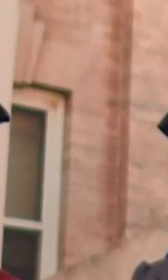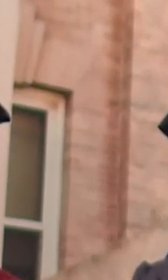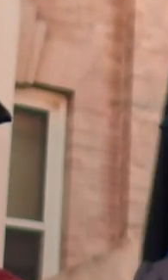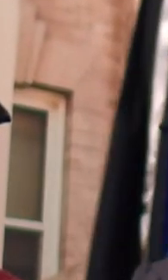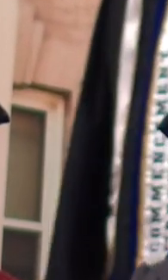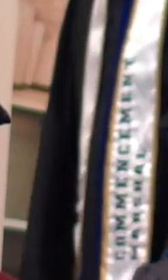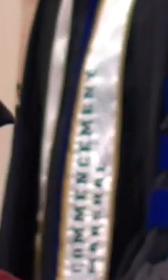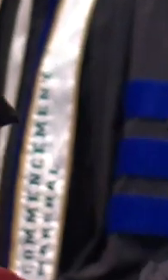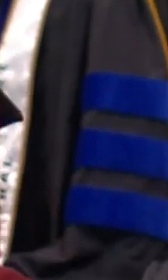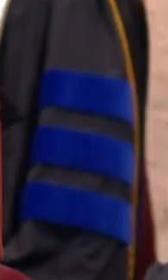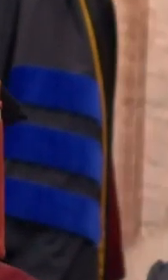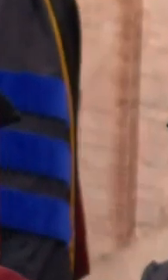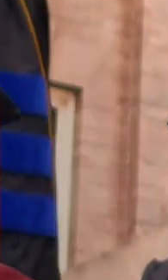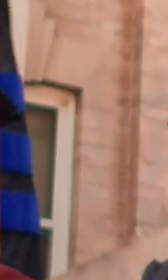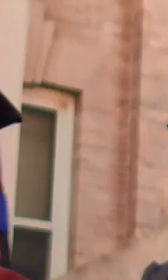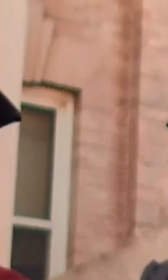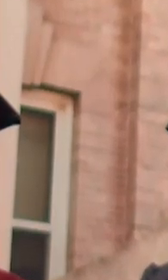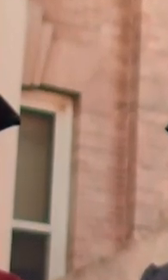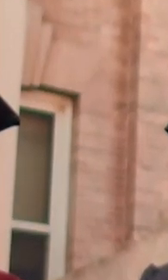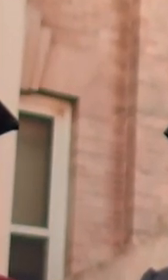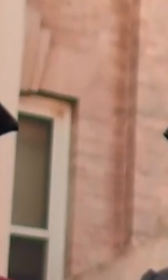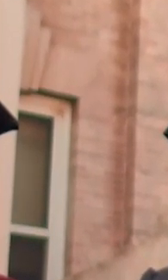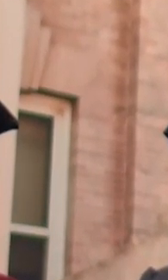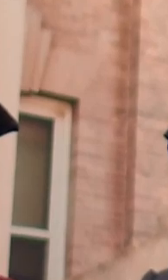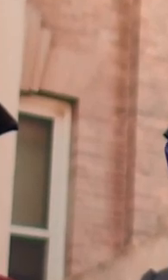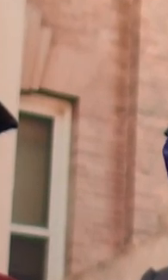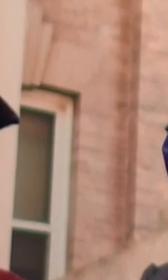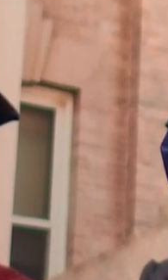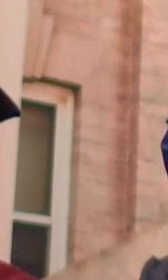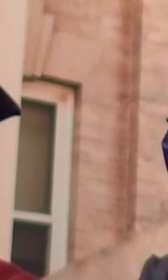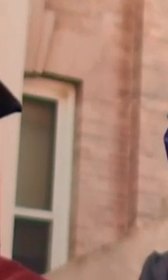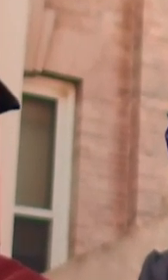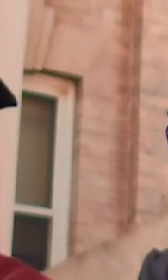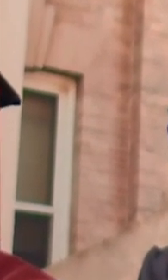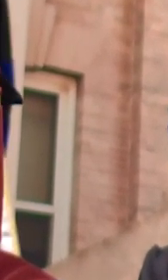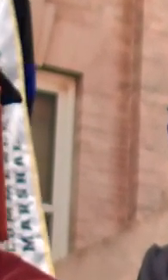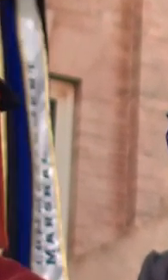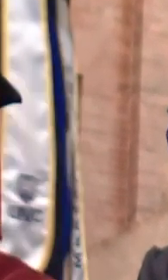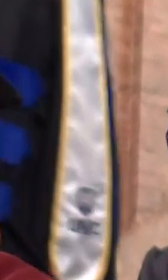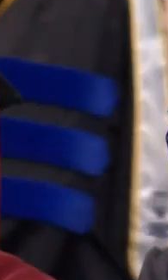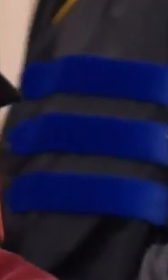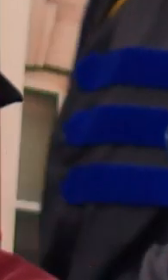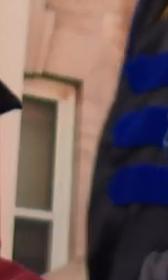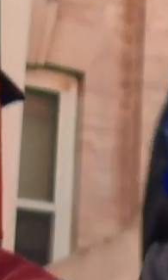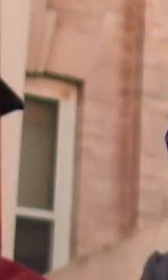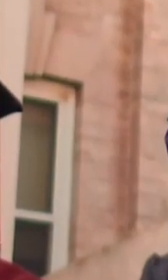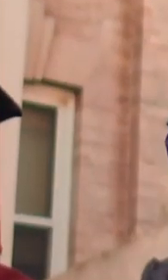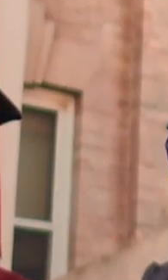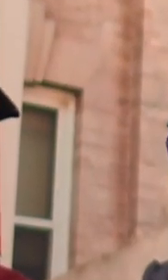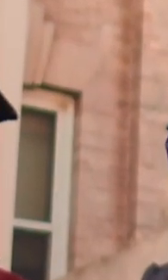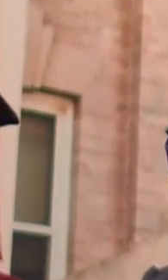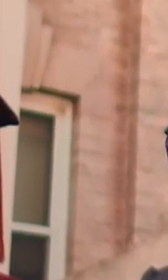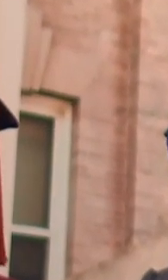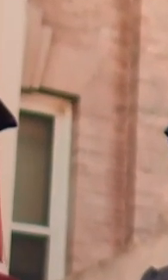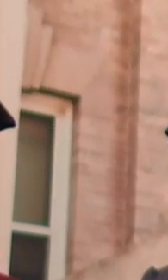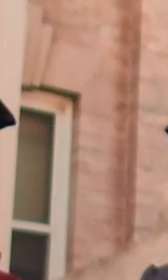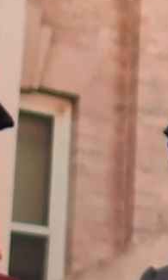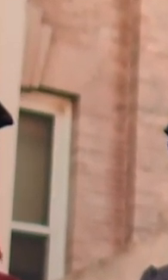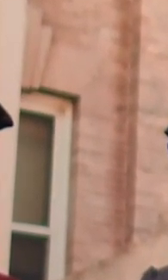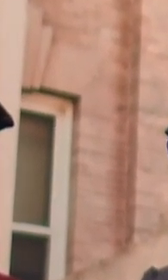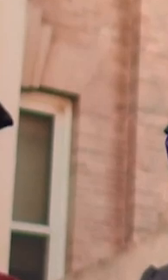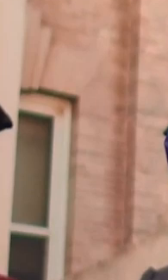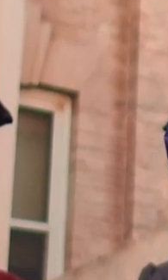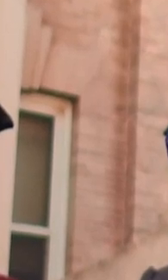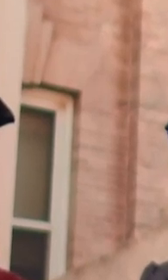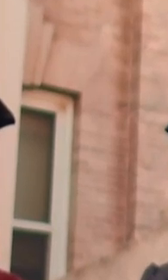The graduating class of 1910 left as a gift to the university an entry gate on 10th Avenue,